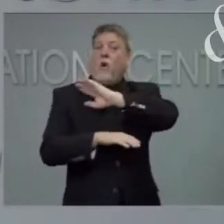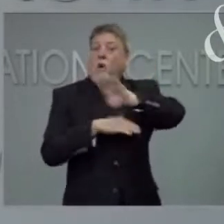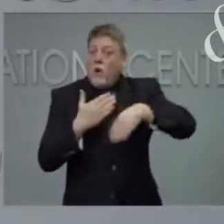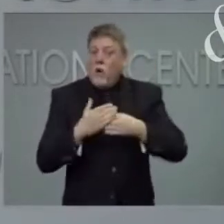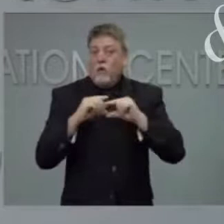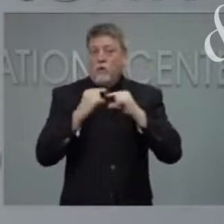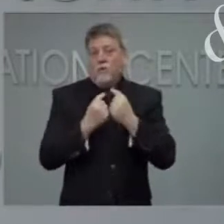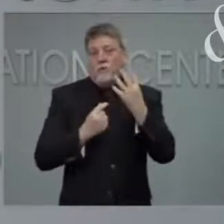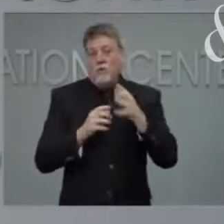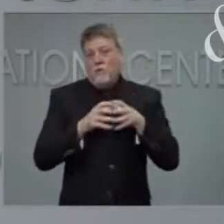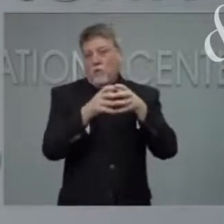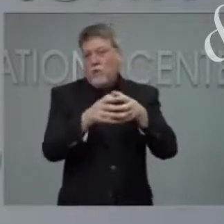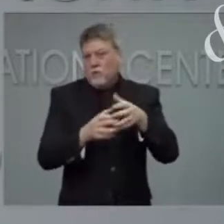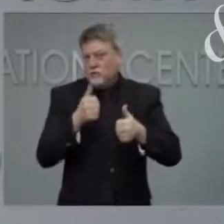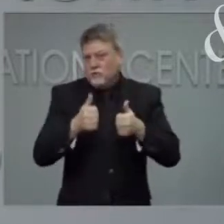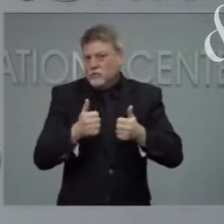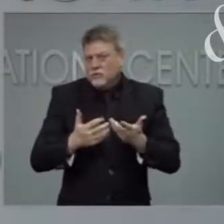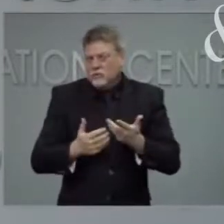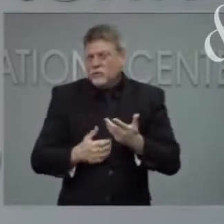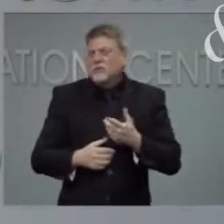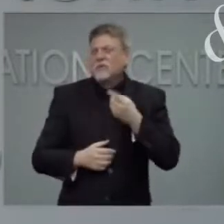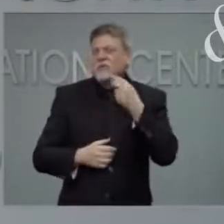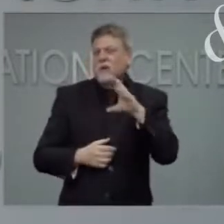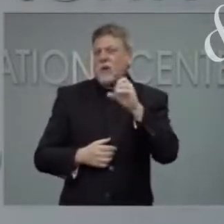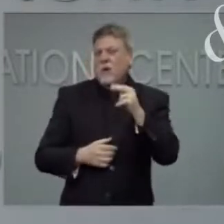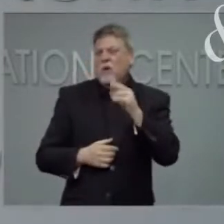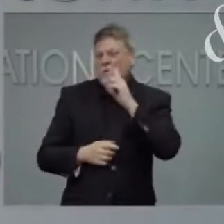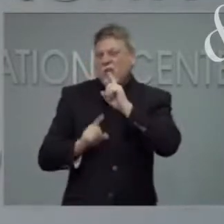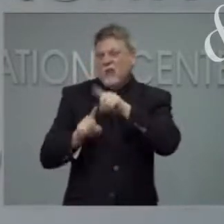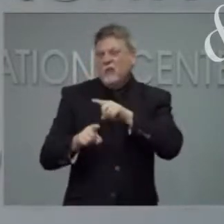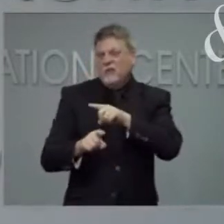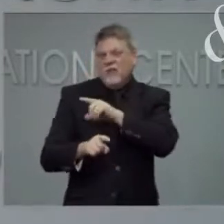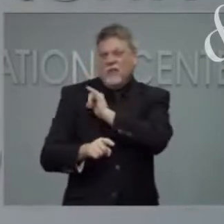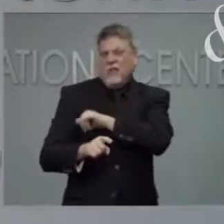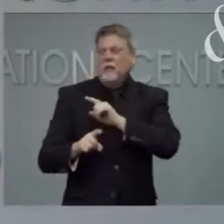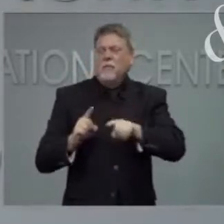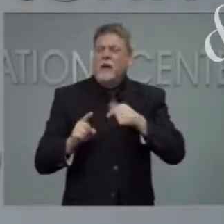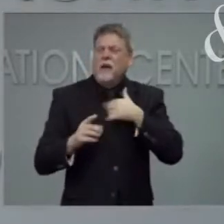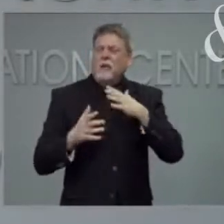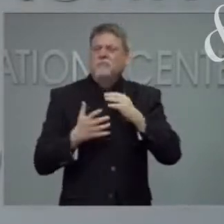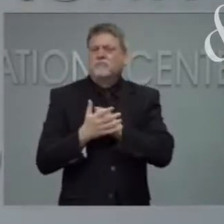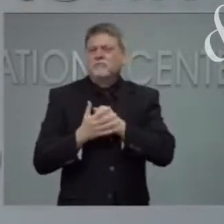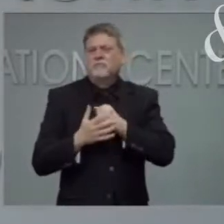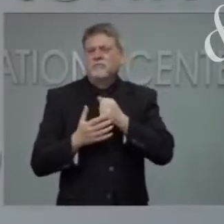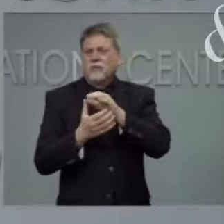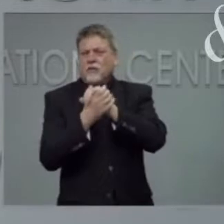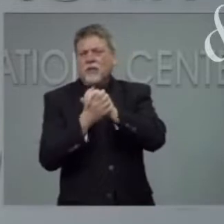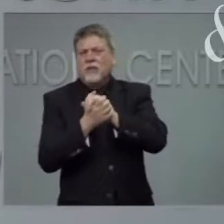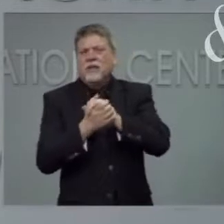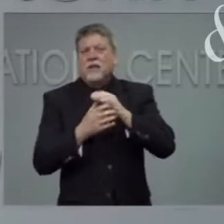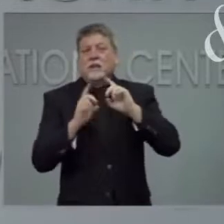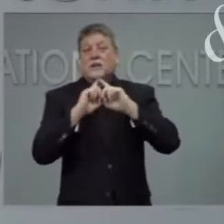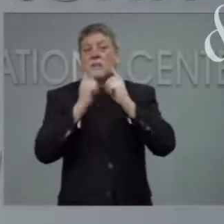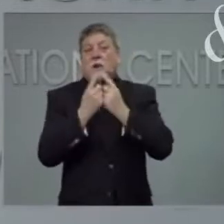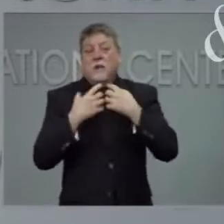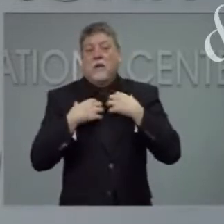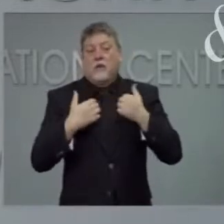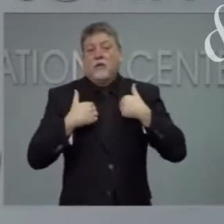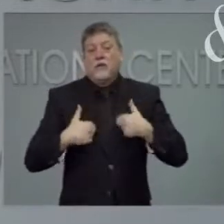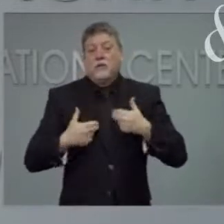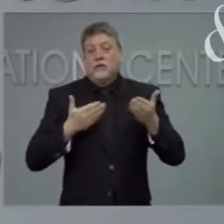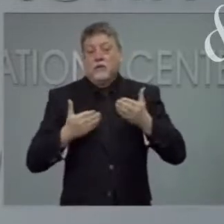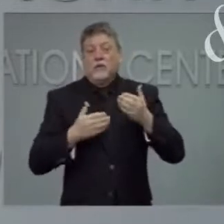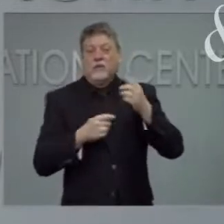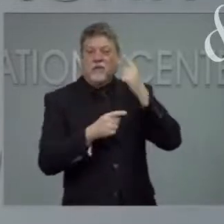4 up? I'm going to let Dr. Cohen answer that question, but I'll take this opportunity to congratulate our department for